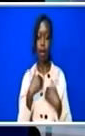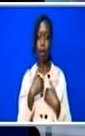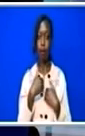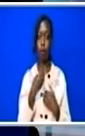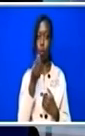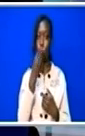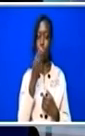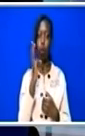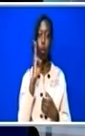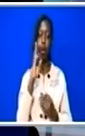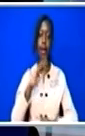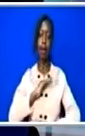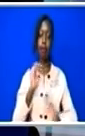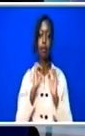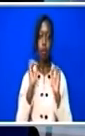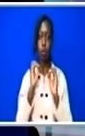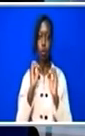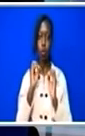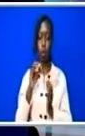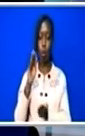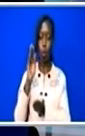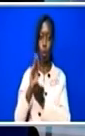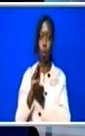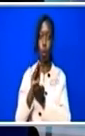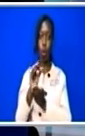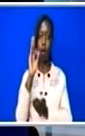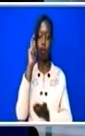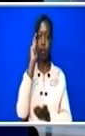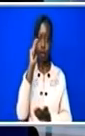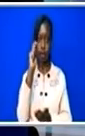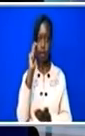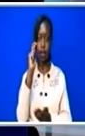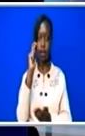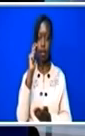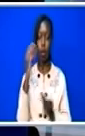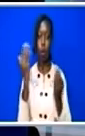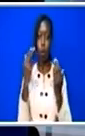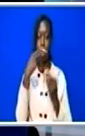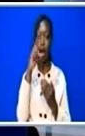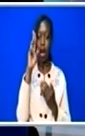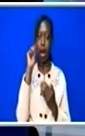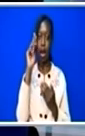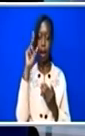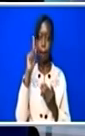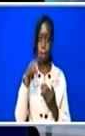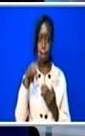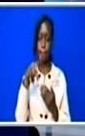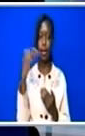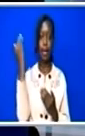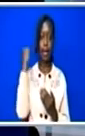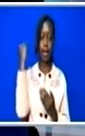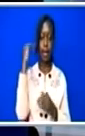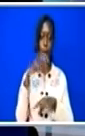food, insufficient water, so they store fat in their hump. humps. So when this fat is